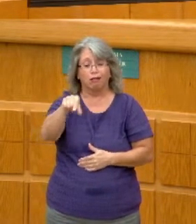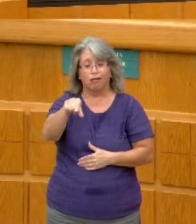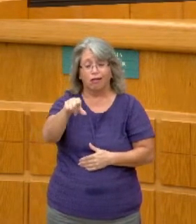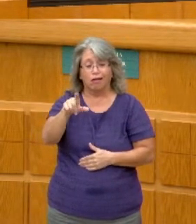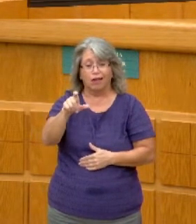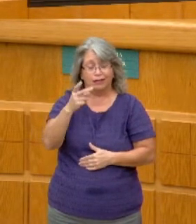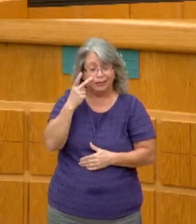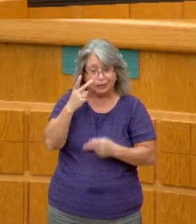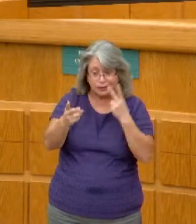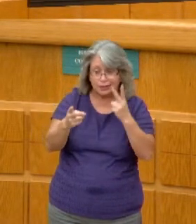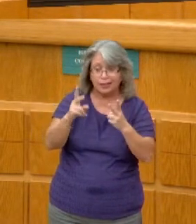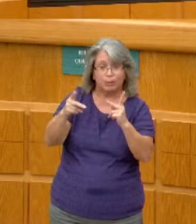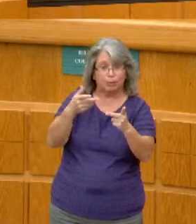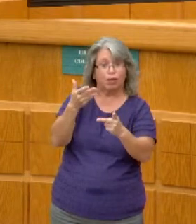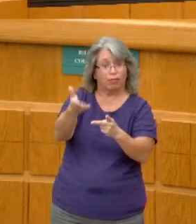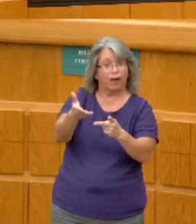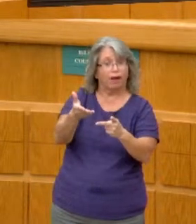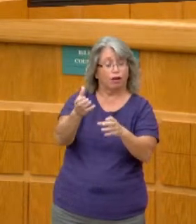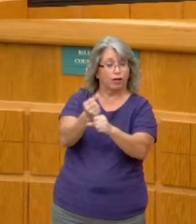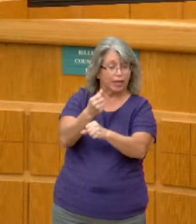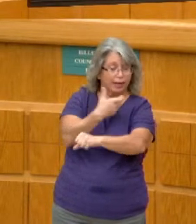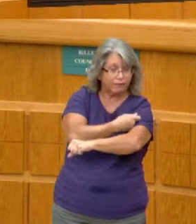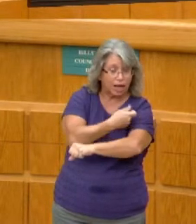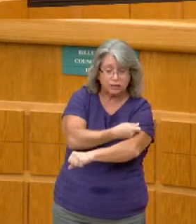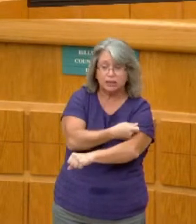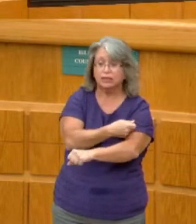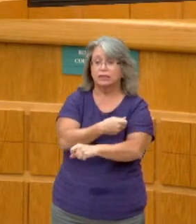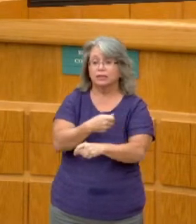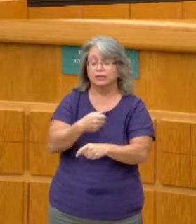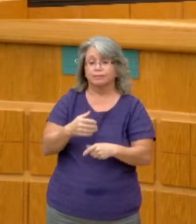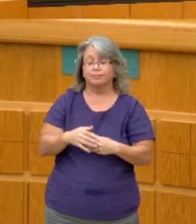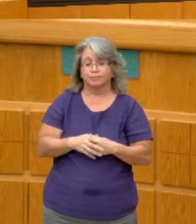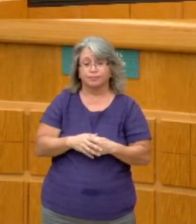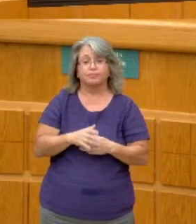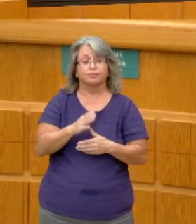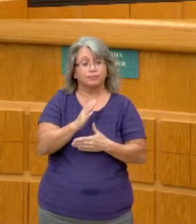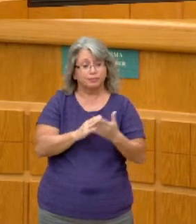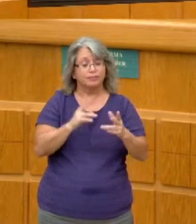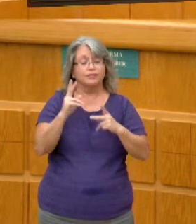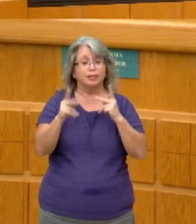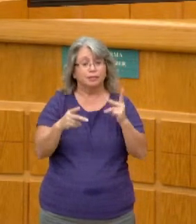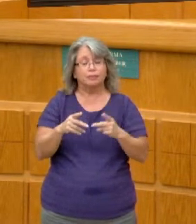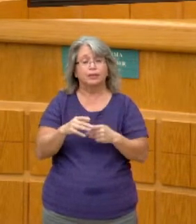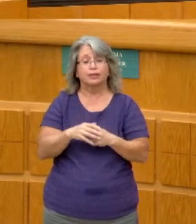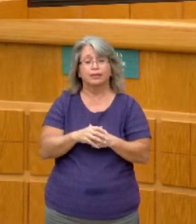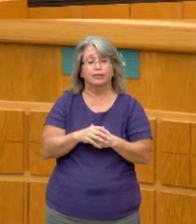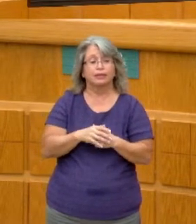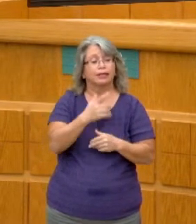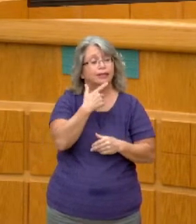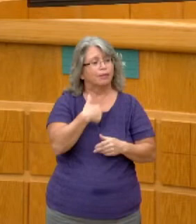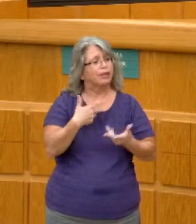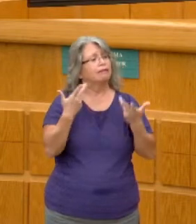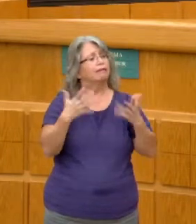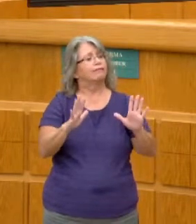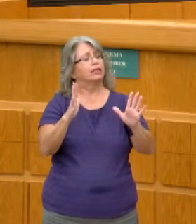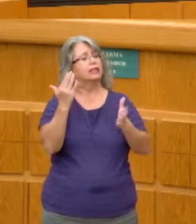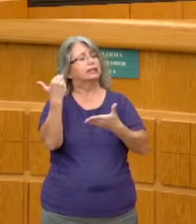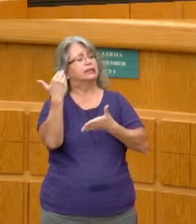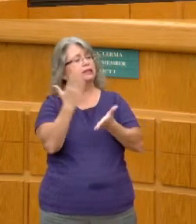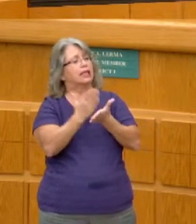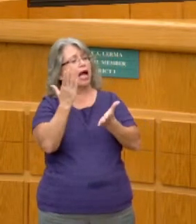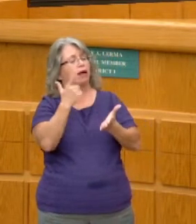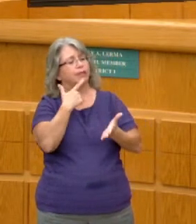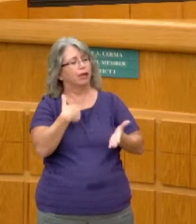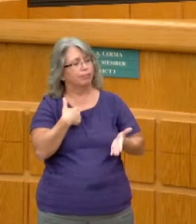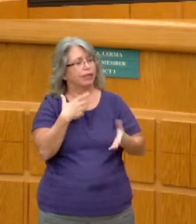really just joy to see people in there. I have people that tell me, stop telling us to get the vaccine. We don't want to be told